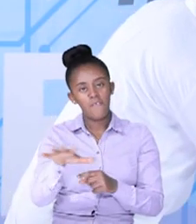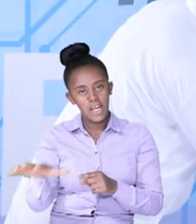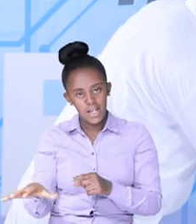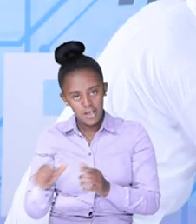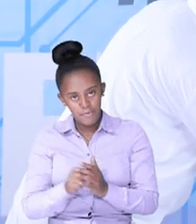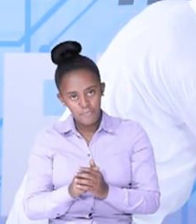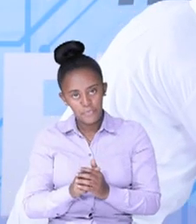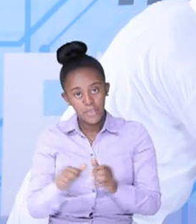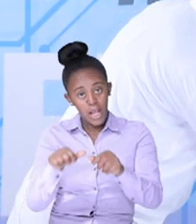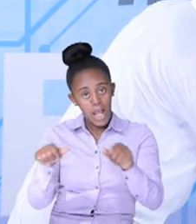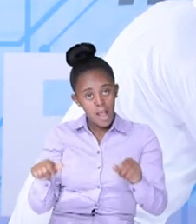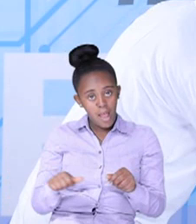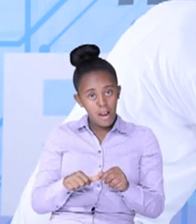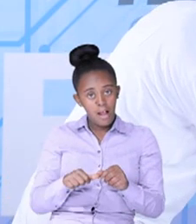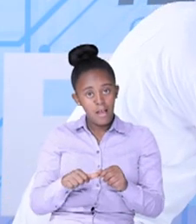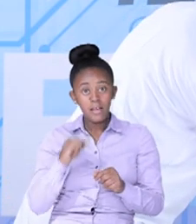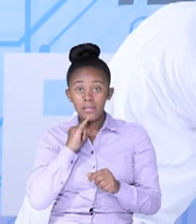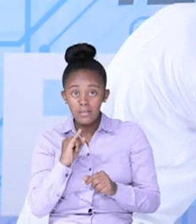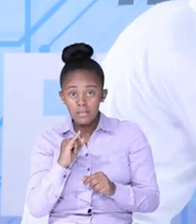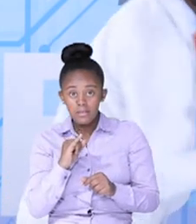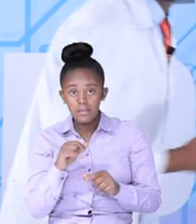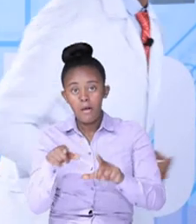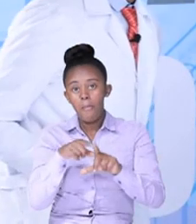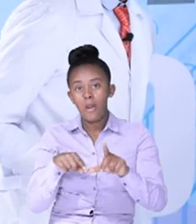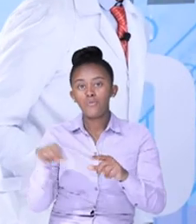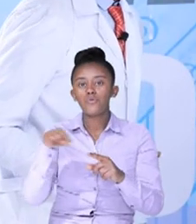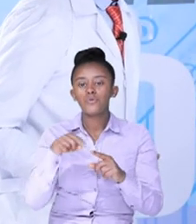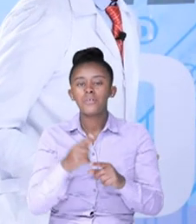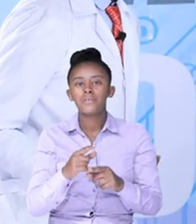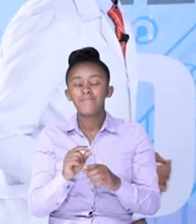is what? Parallel to the magnetic field B.